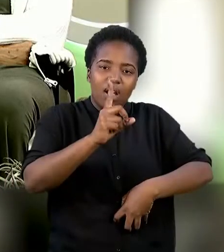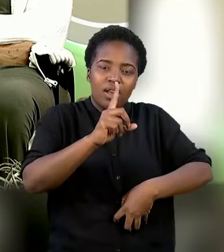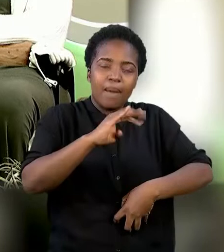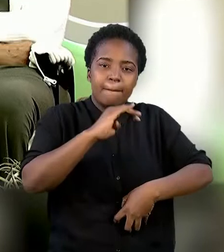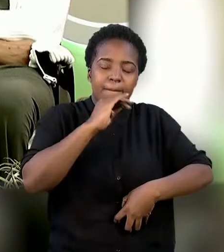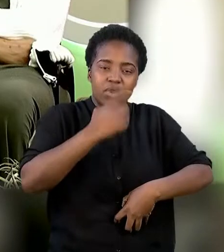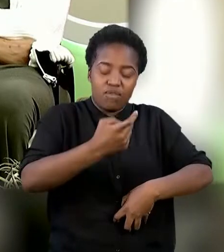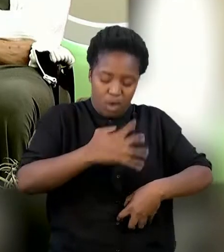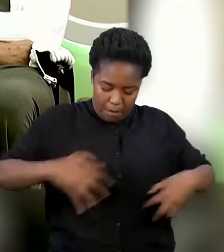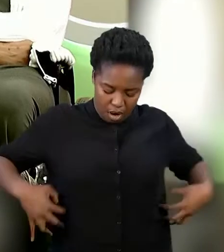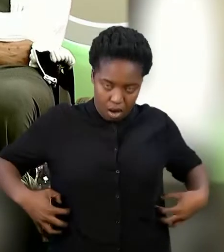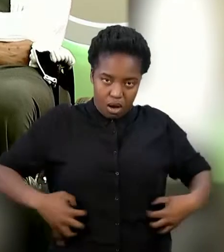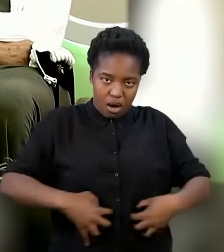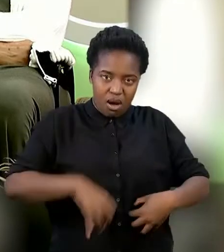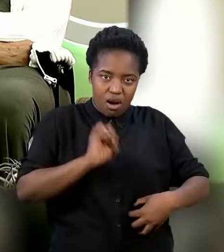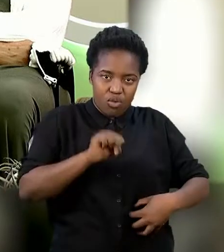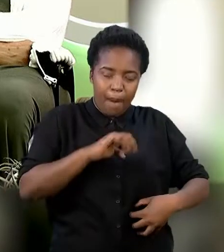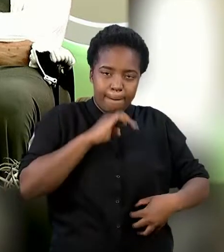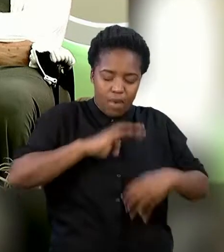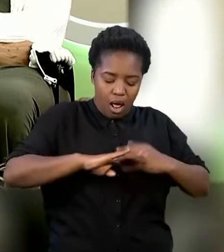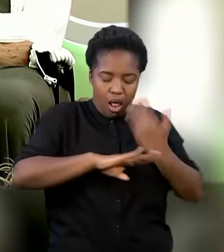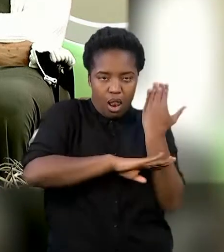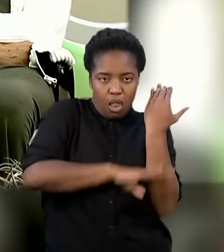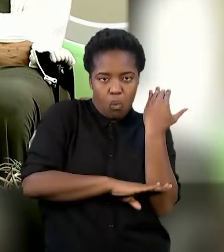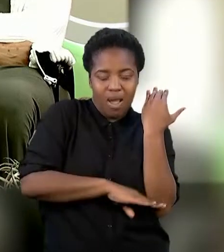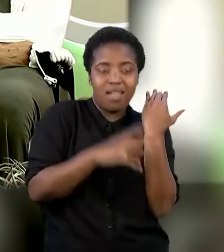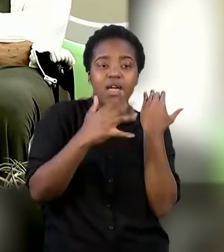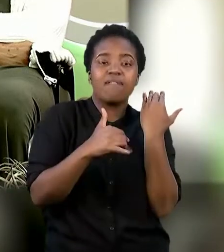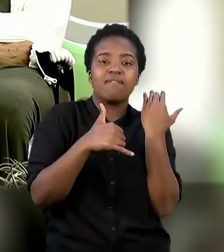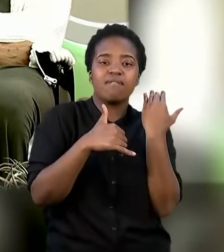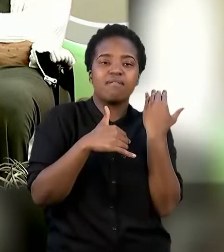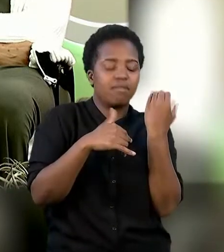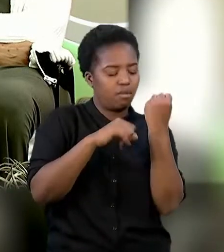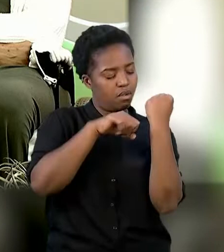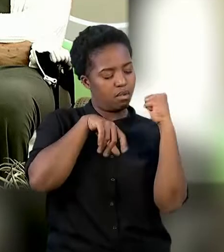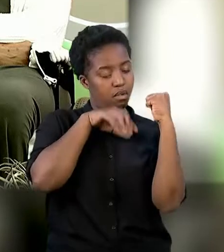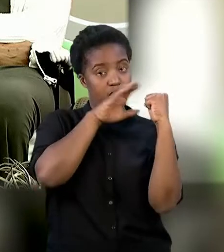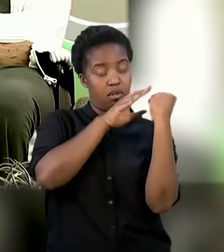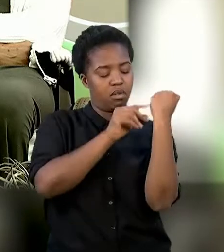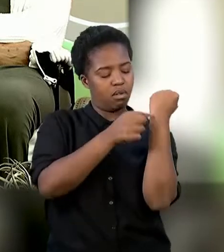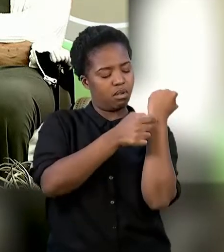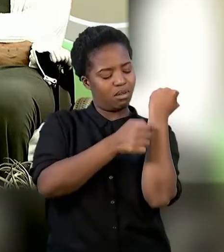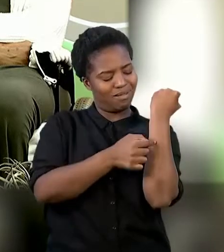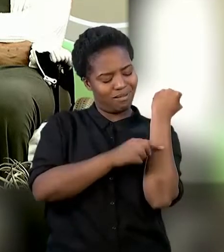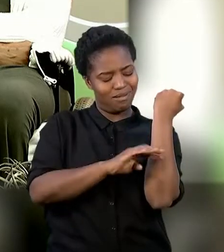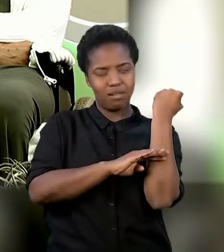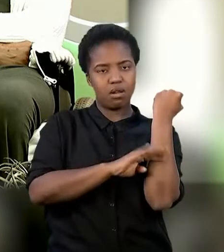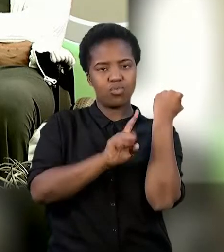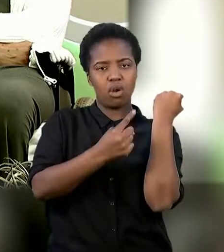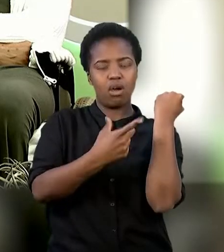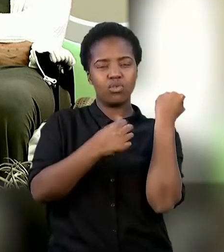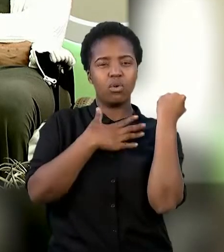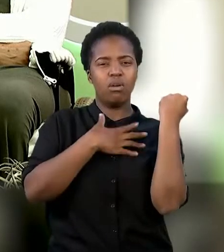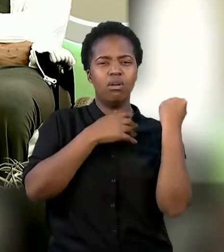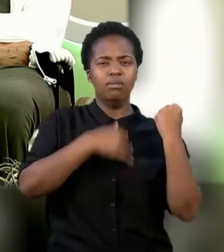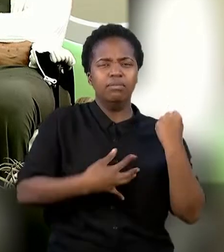need innervation from your thoracic spine, which is much lower down. So if you are broken or damaged here, you cannot